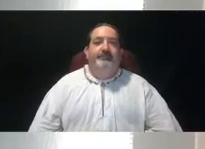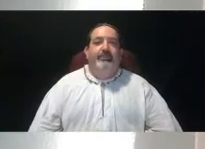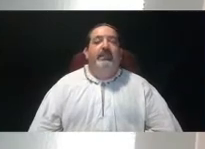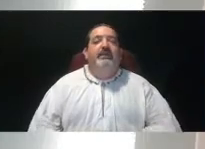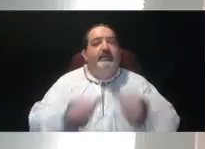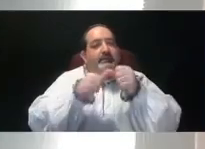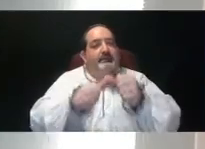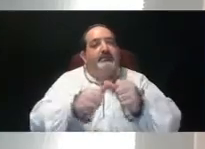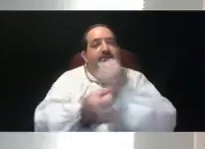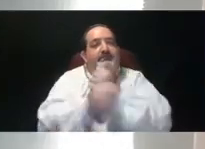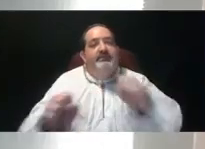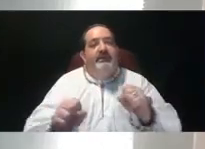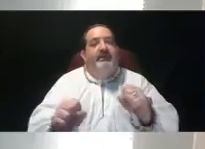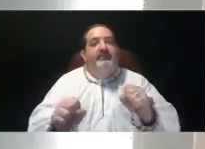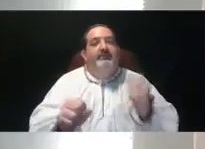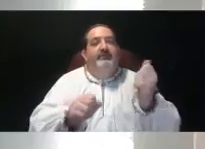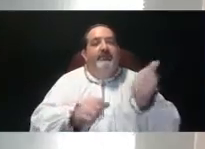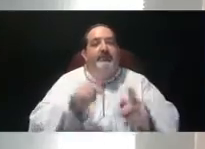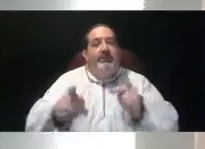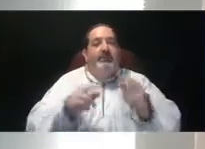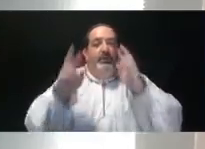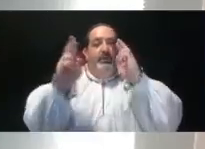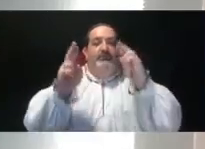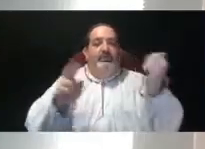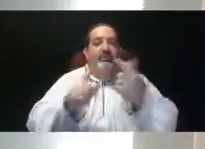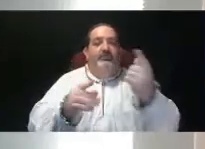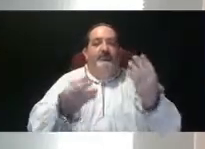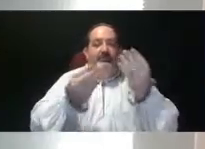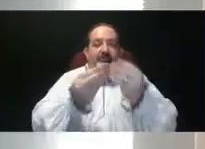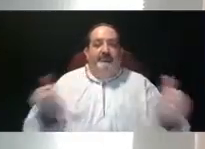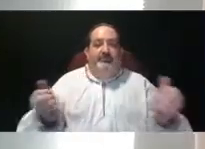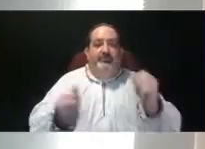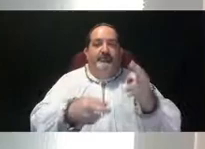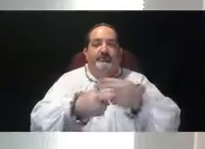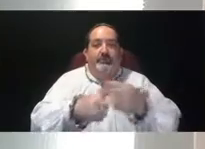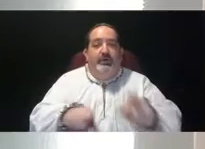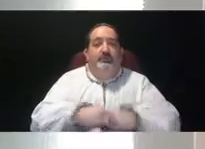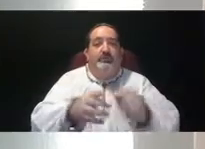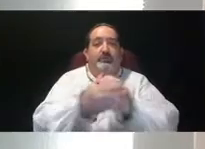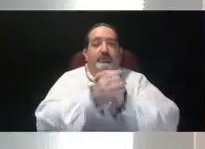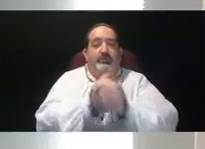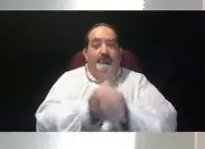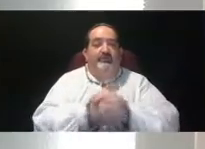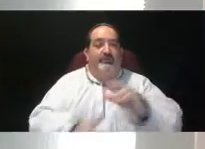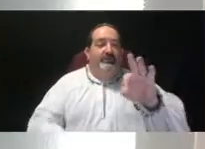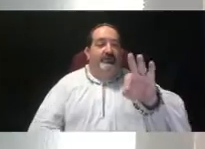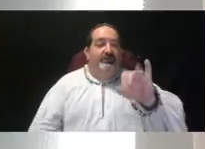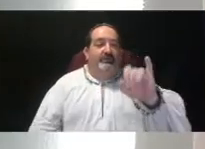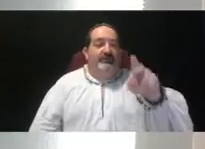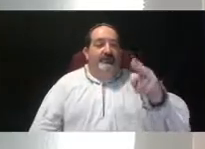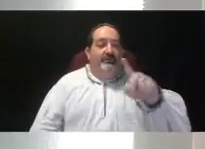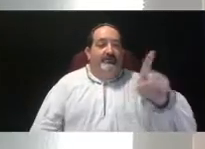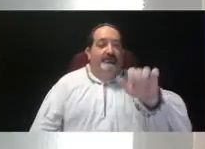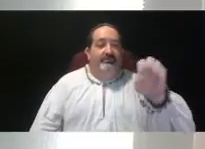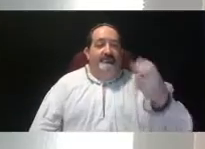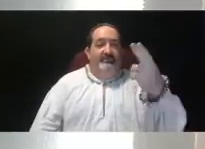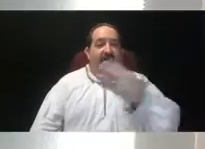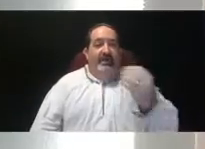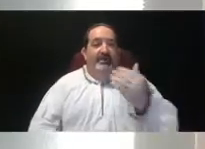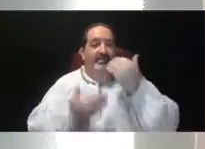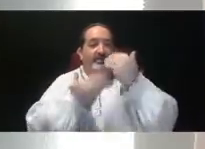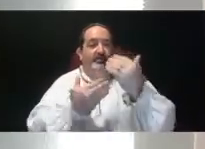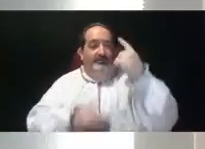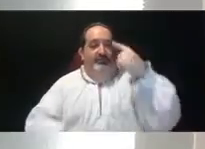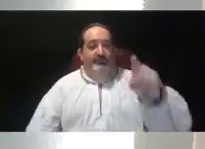Stay safe, everybody, and hopefully this will all pass soon. And also, congratulations to Faiza, and thank you for